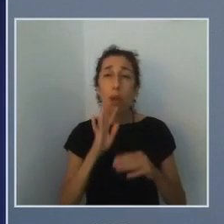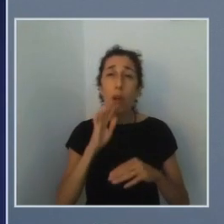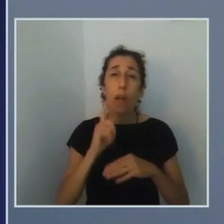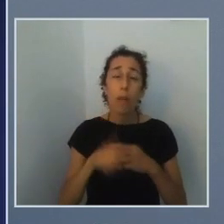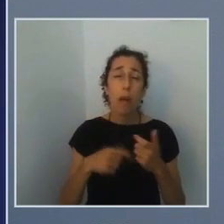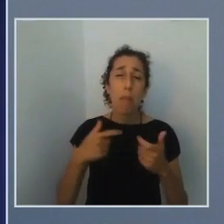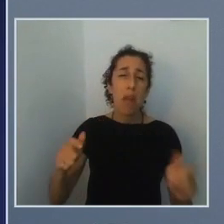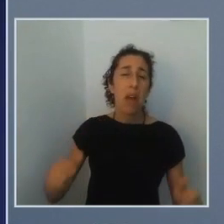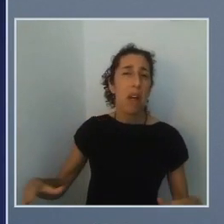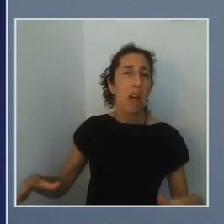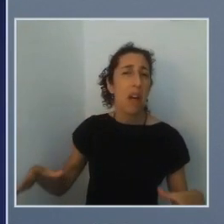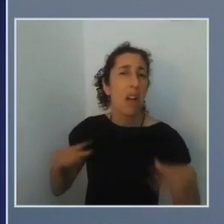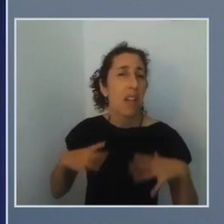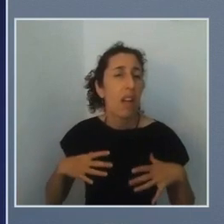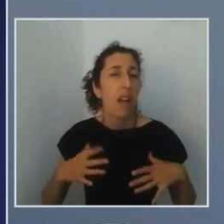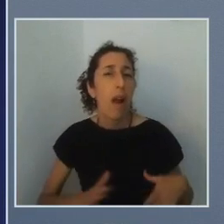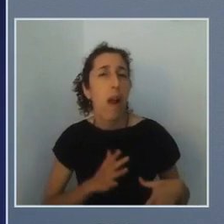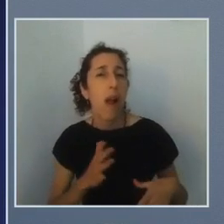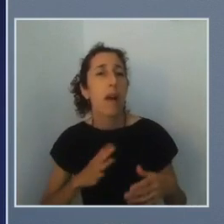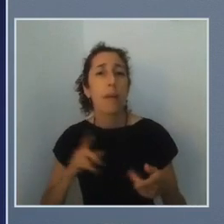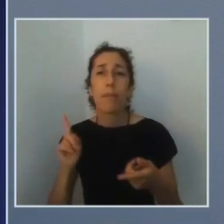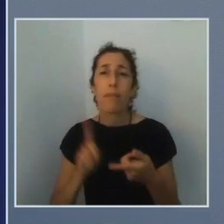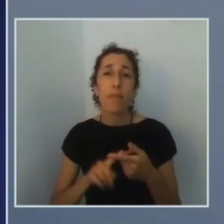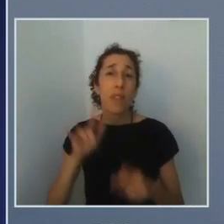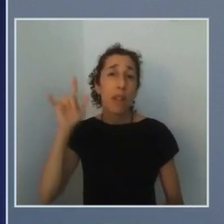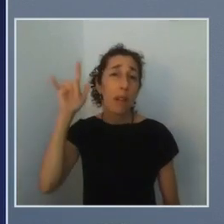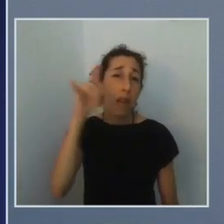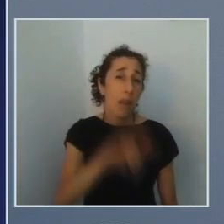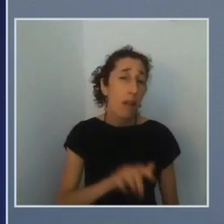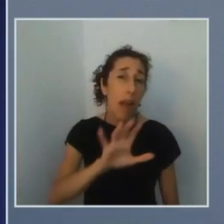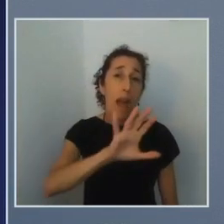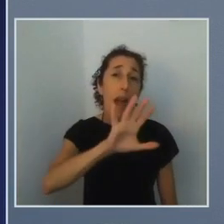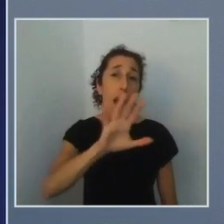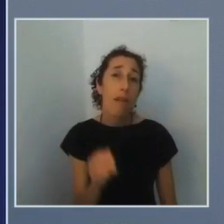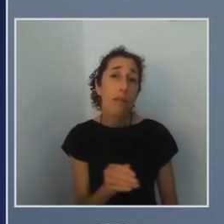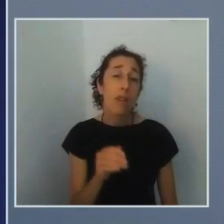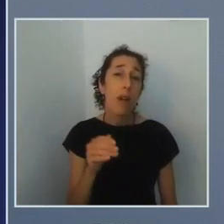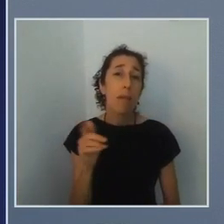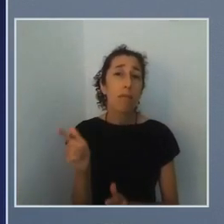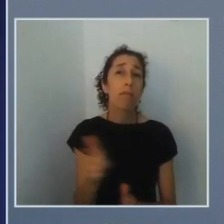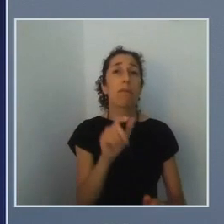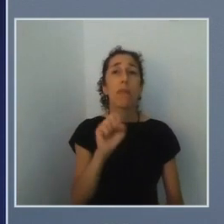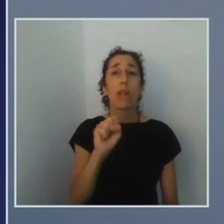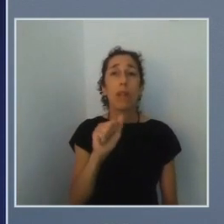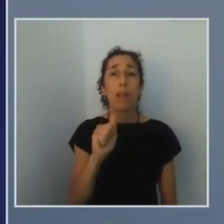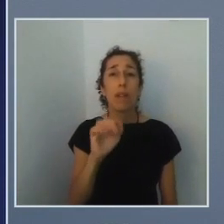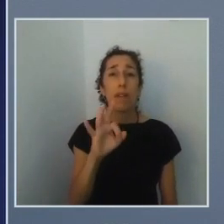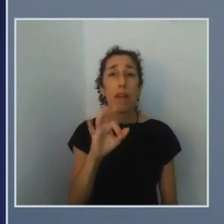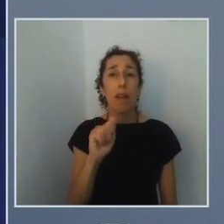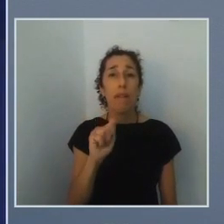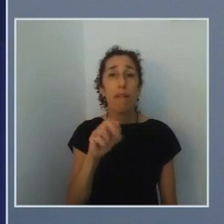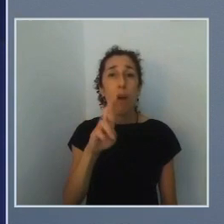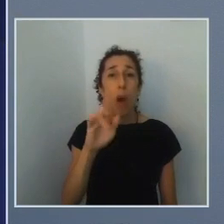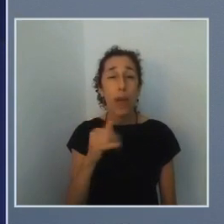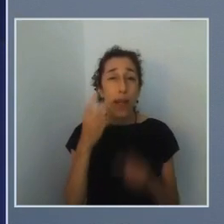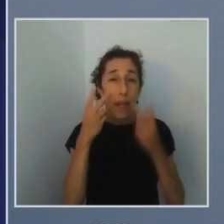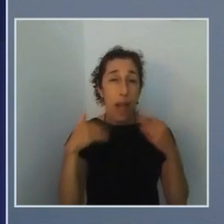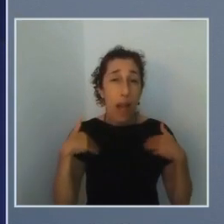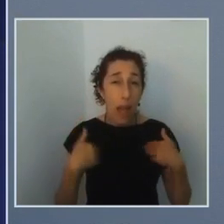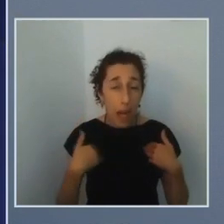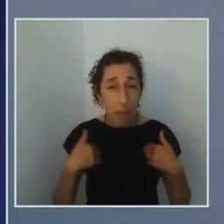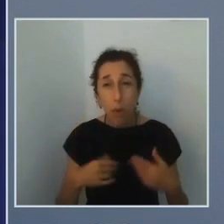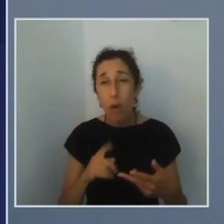Africa at the expense of an NRA vendor. He spent millions of dollars on unwanted